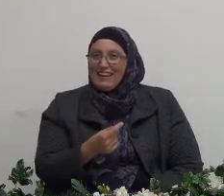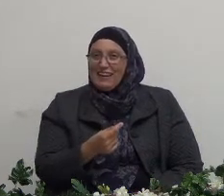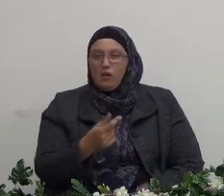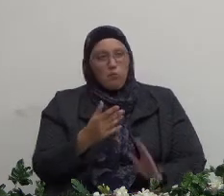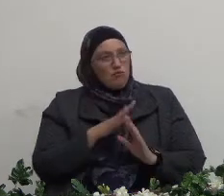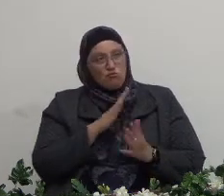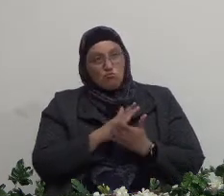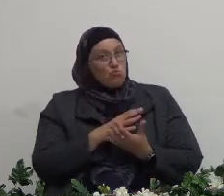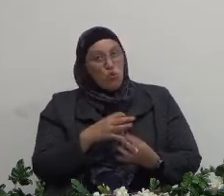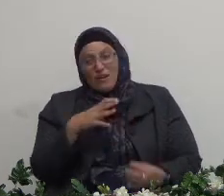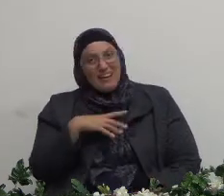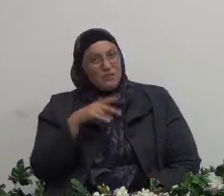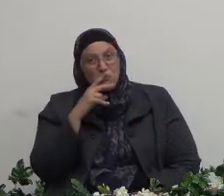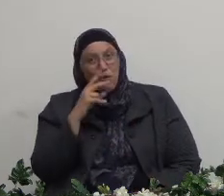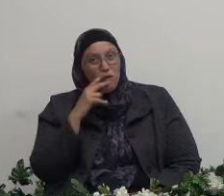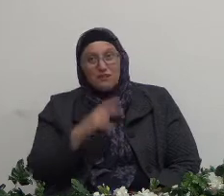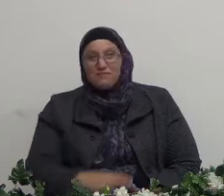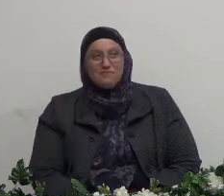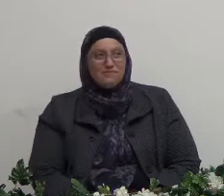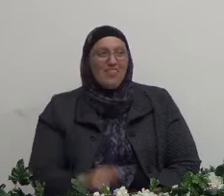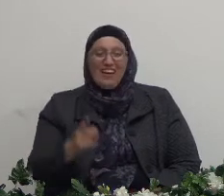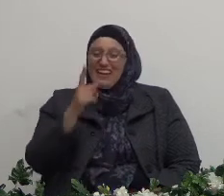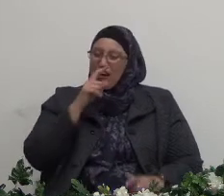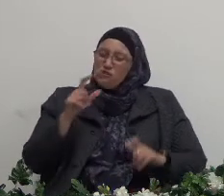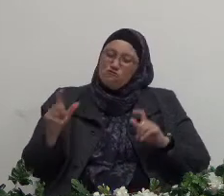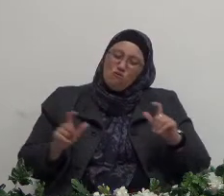to command this for 30 days.